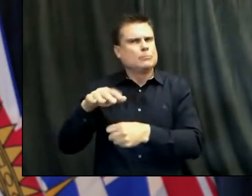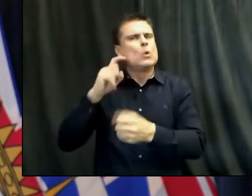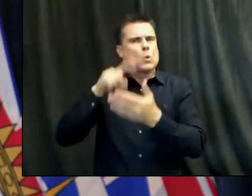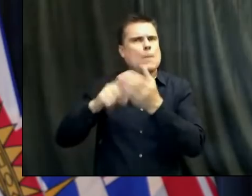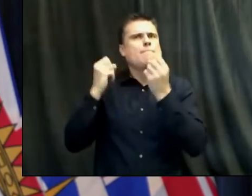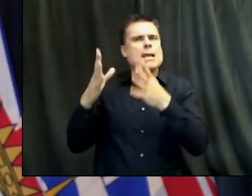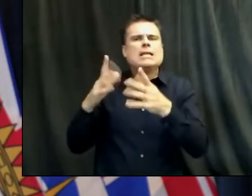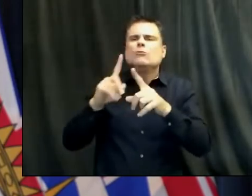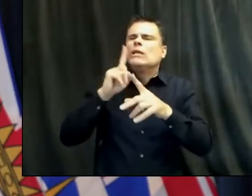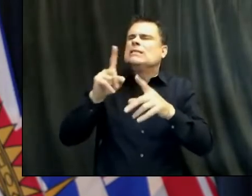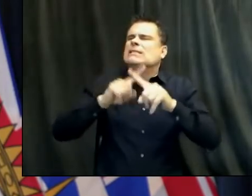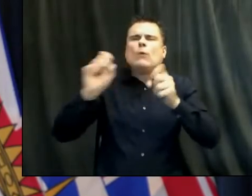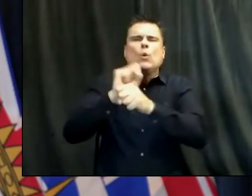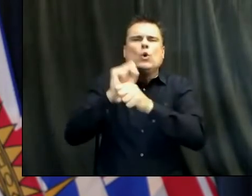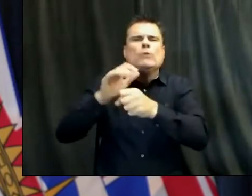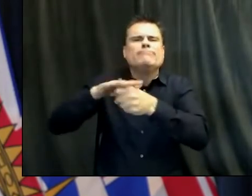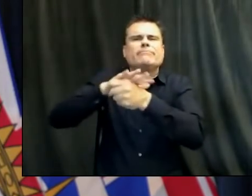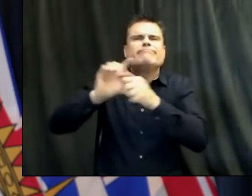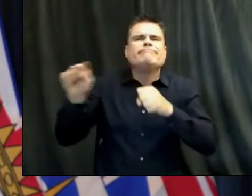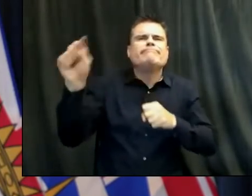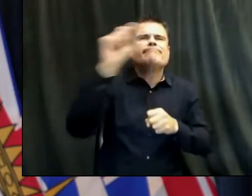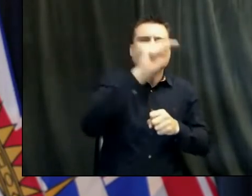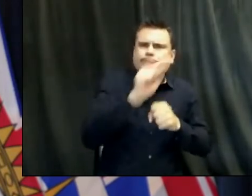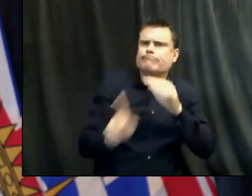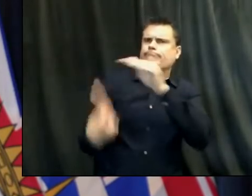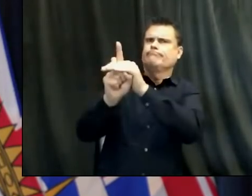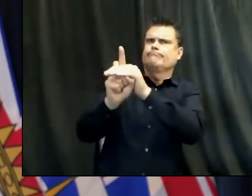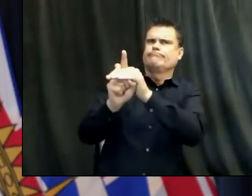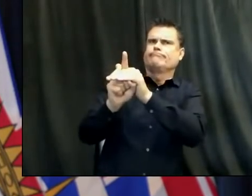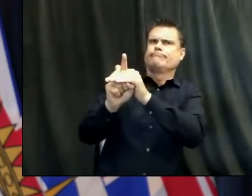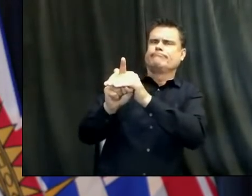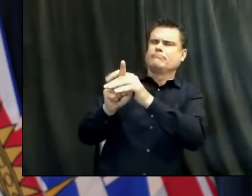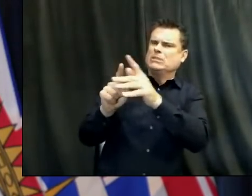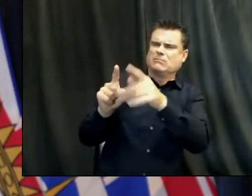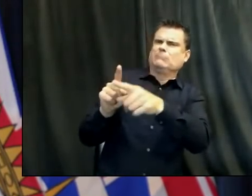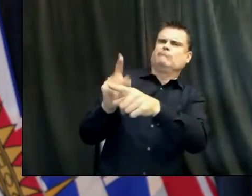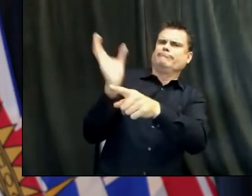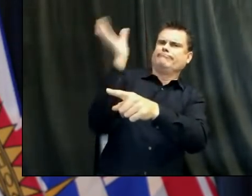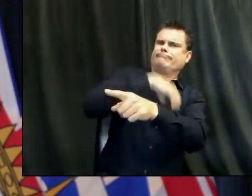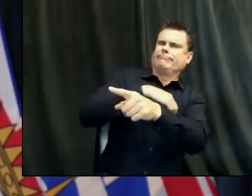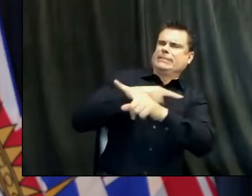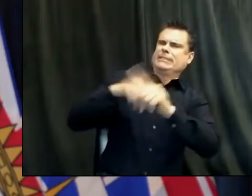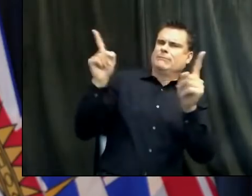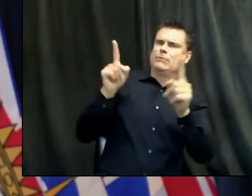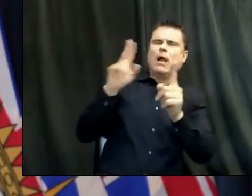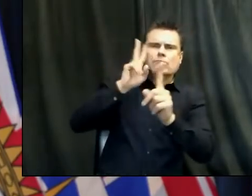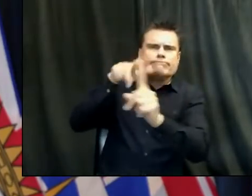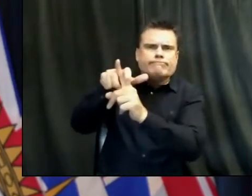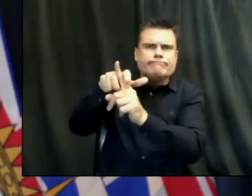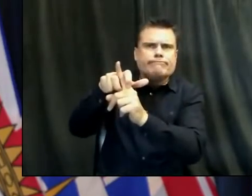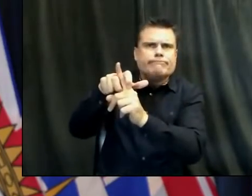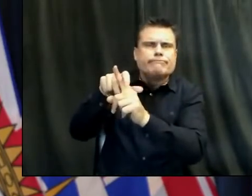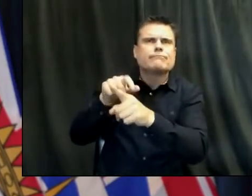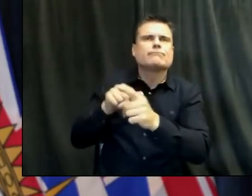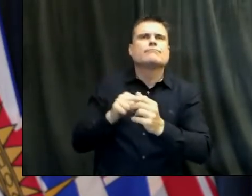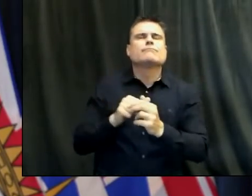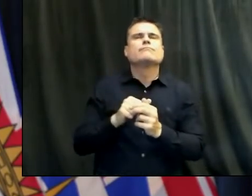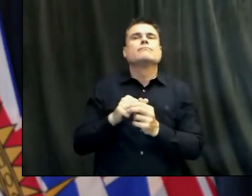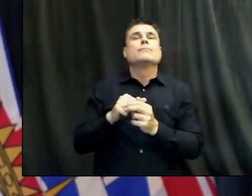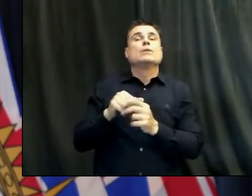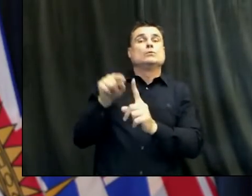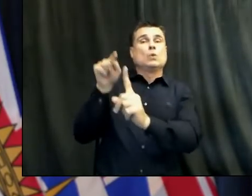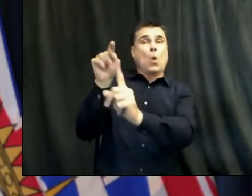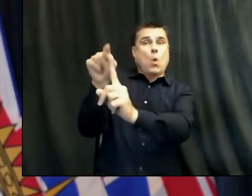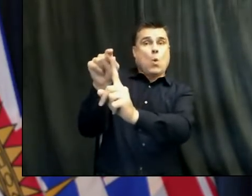a lot of light industrial places where people may be in close contact with each other. We've had another